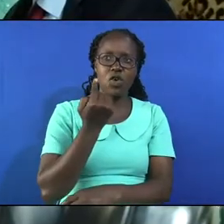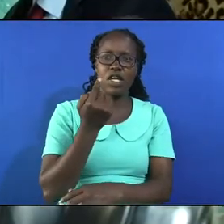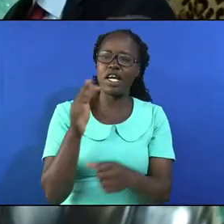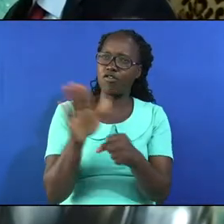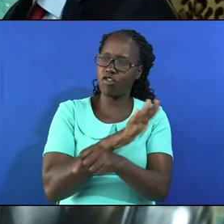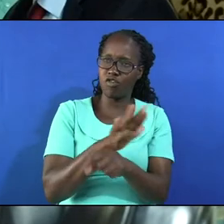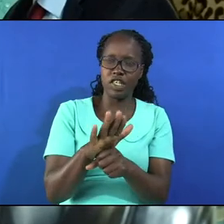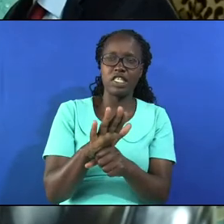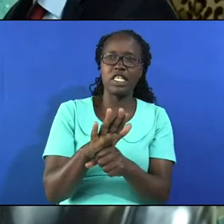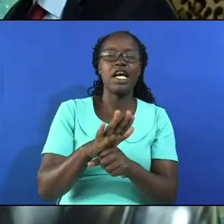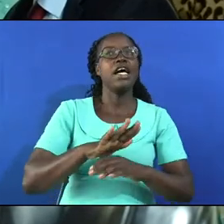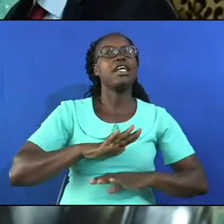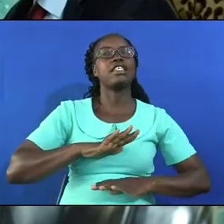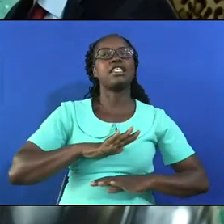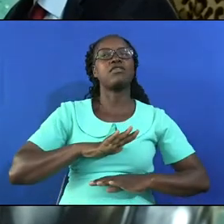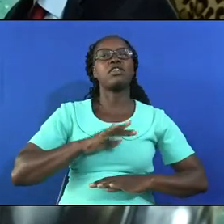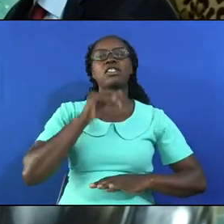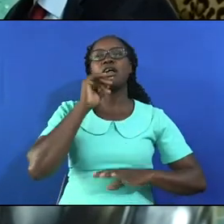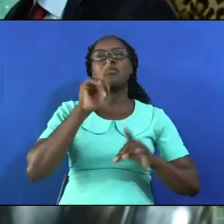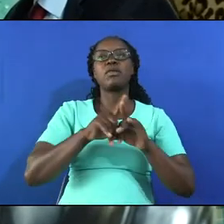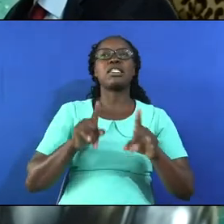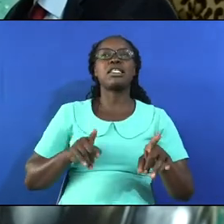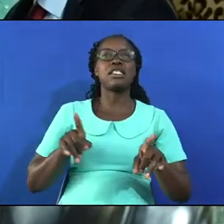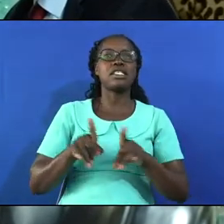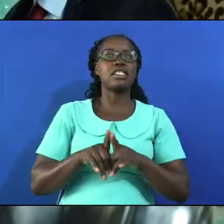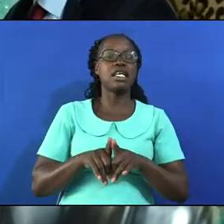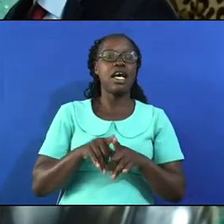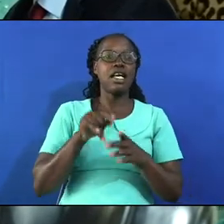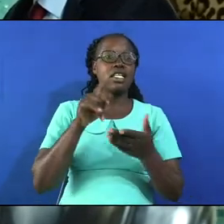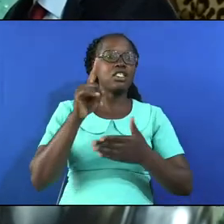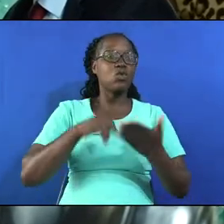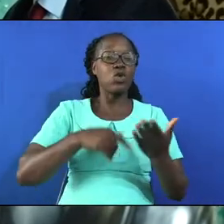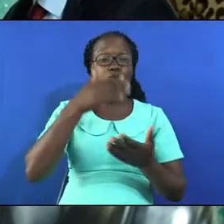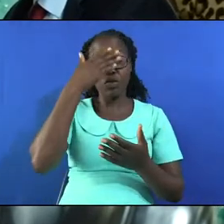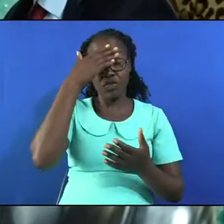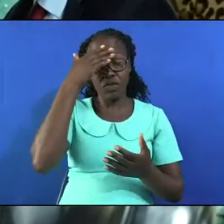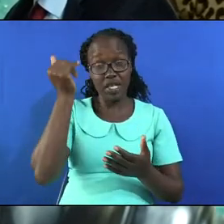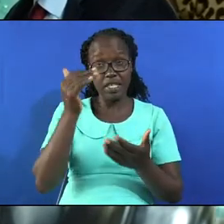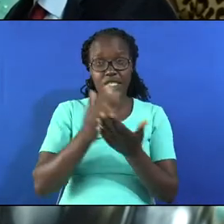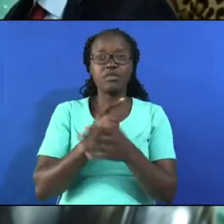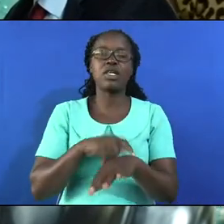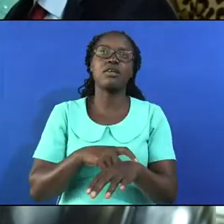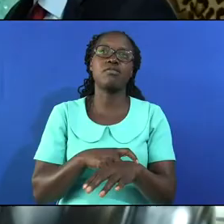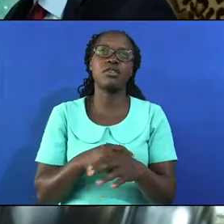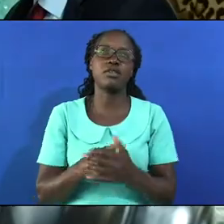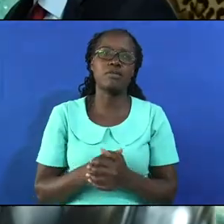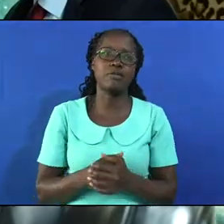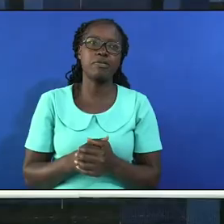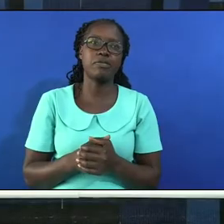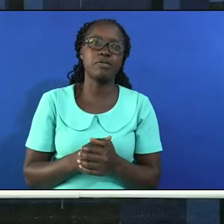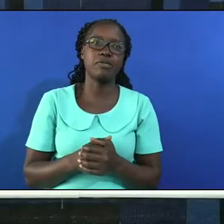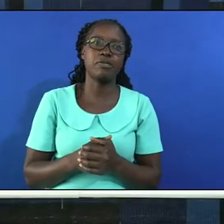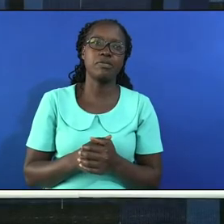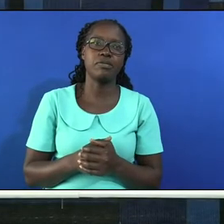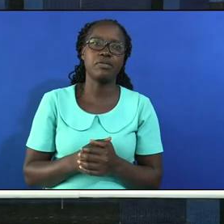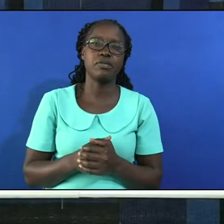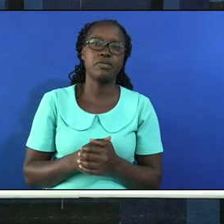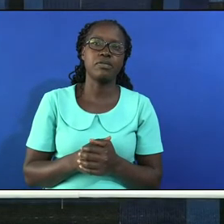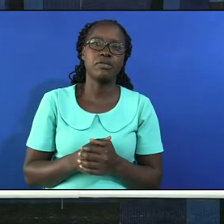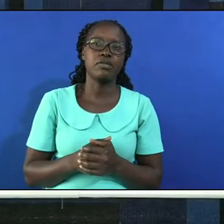and fulfilled. And my brothers and sisters, that is what we forget sometimes.